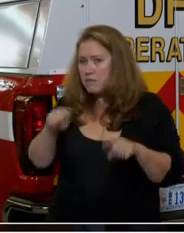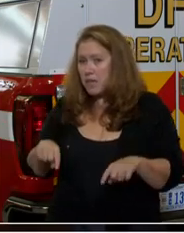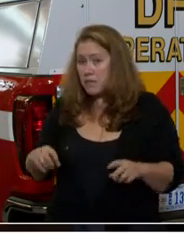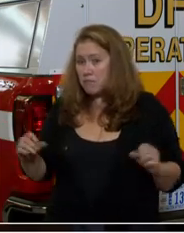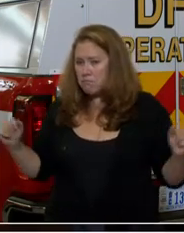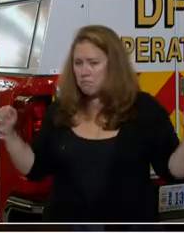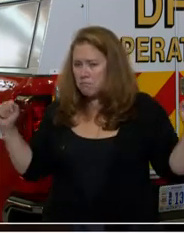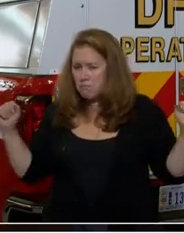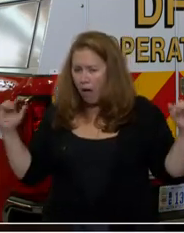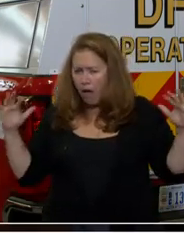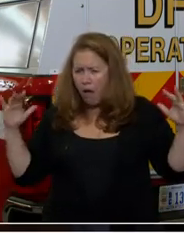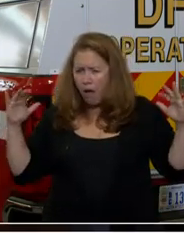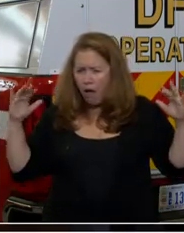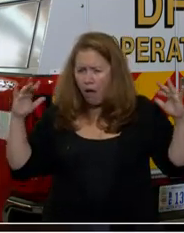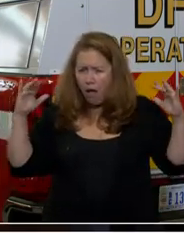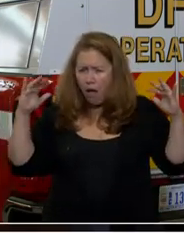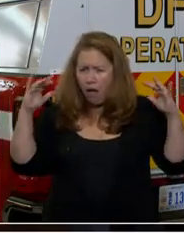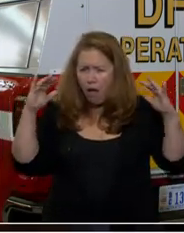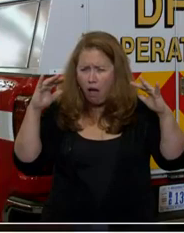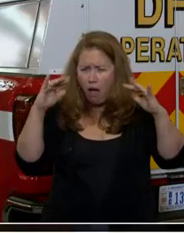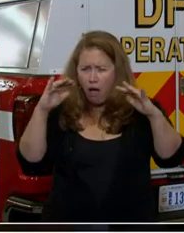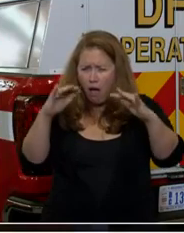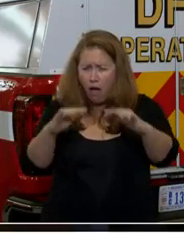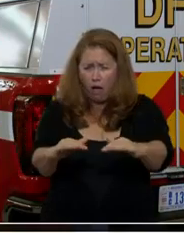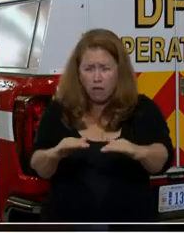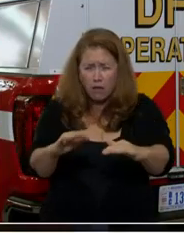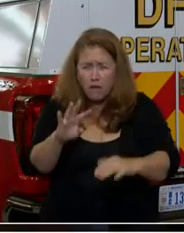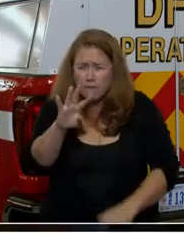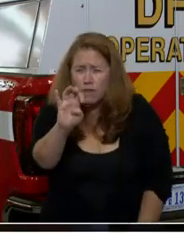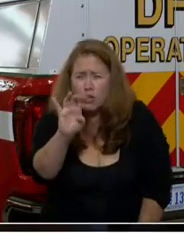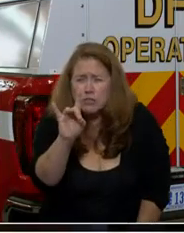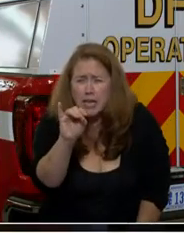messages away to make us stronger, to never forget.